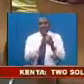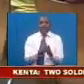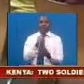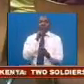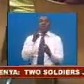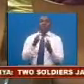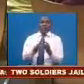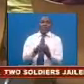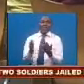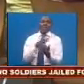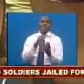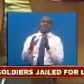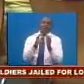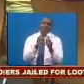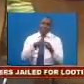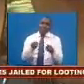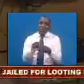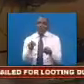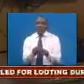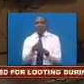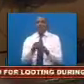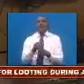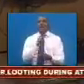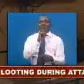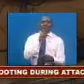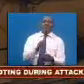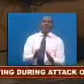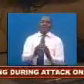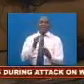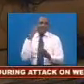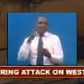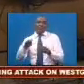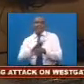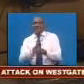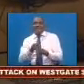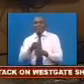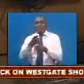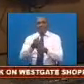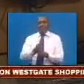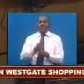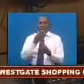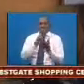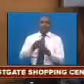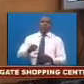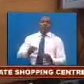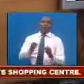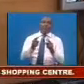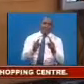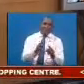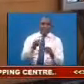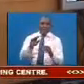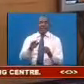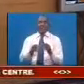as a means of easy communication, but also as a tool that allows especially business to gain a competitive advantage over